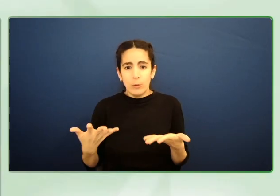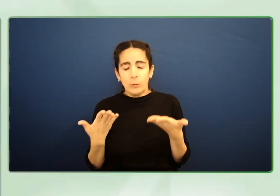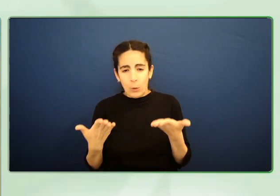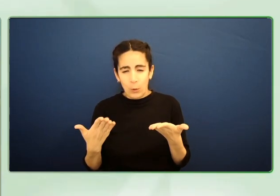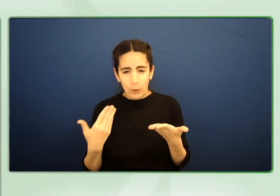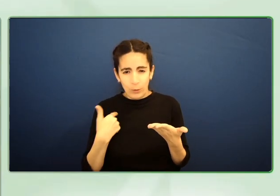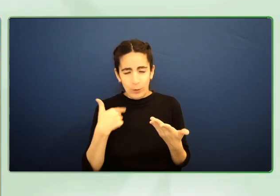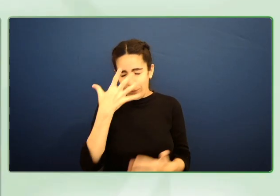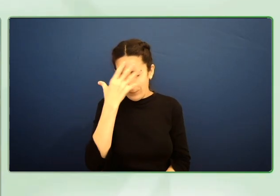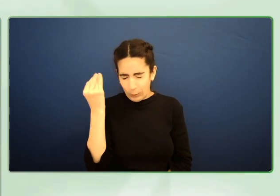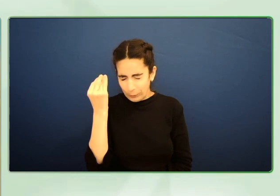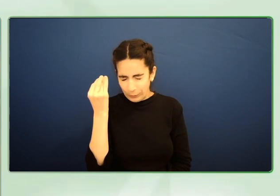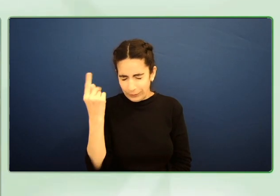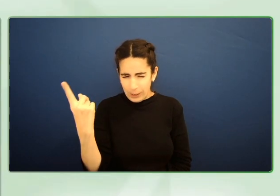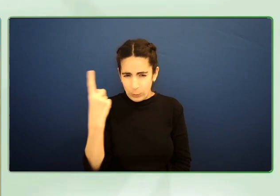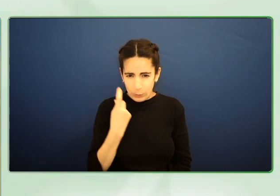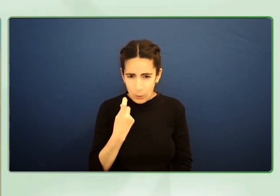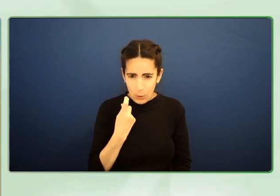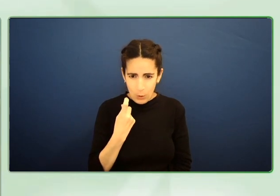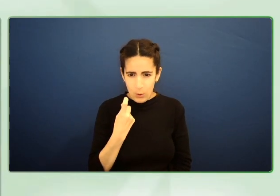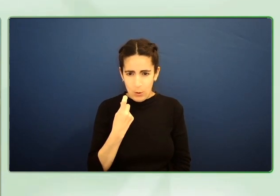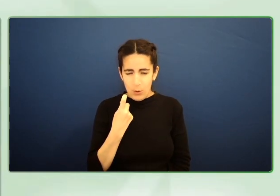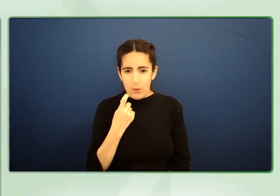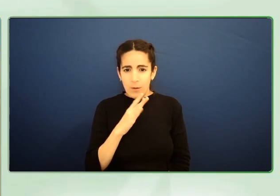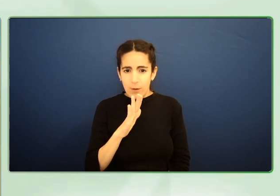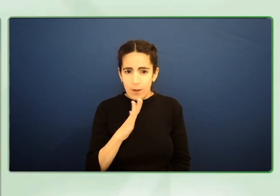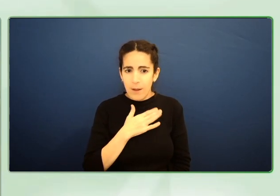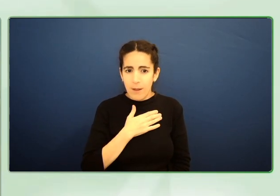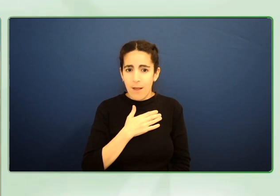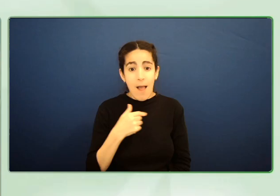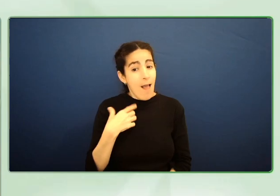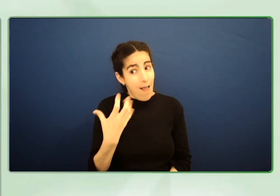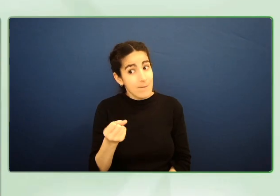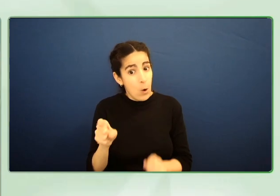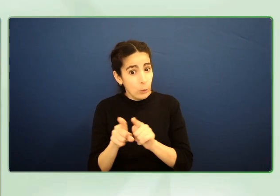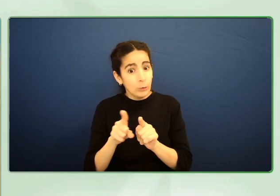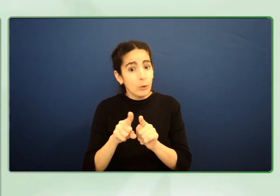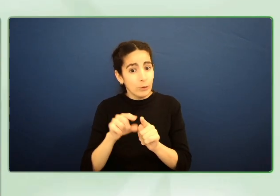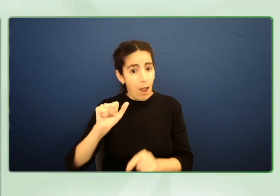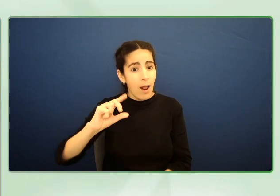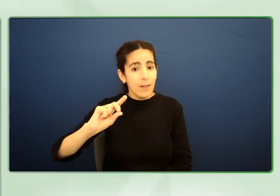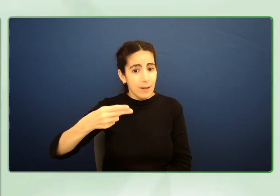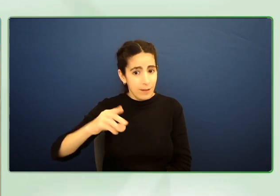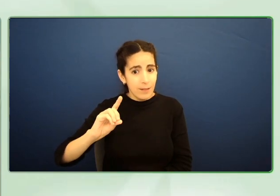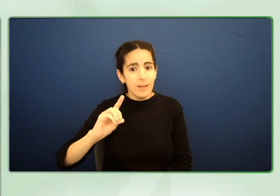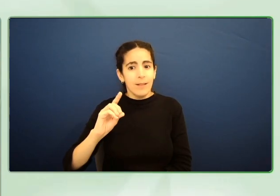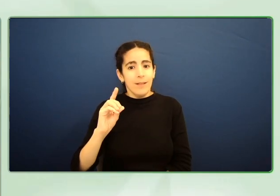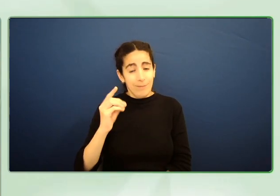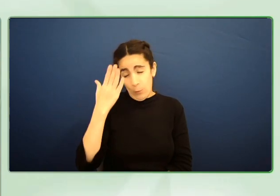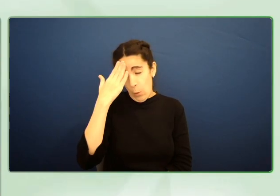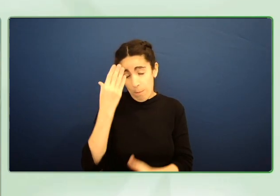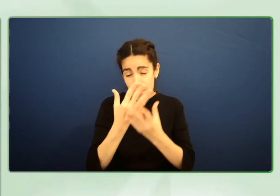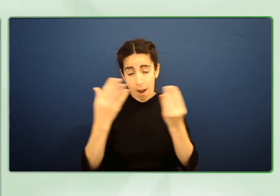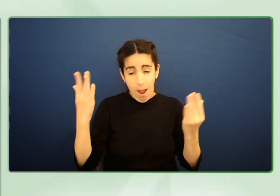already. Also, I have ADHD as well as many of autistic individuals. I have 2 things living in my mind